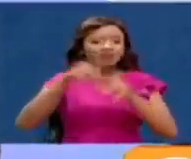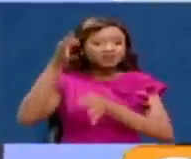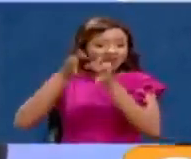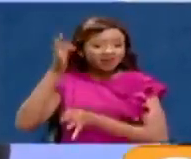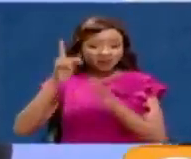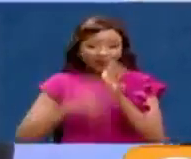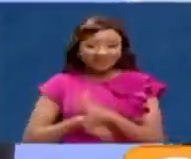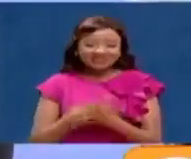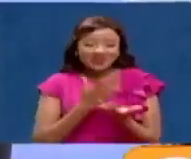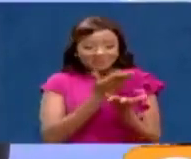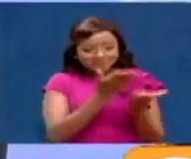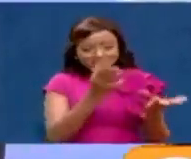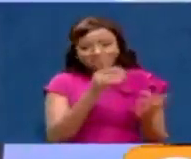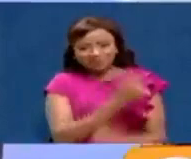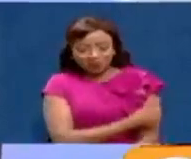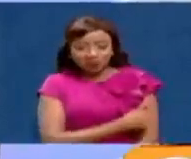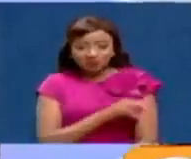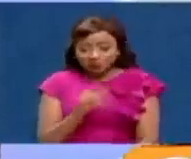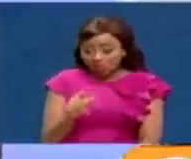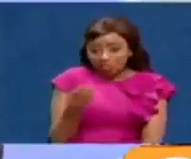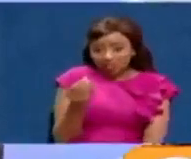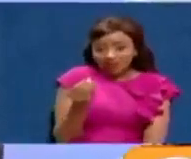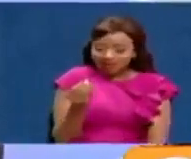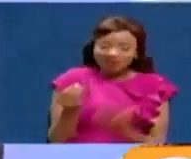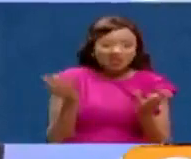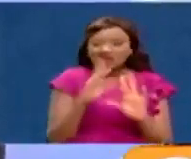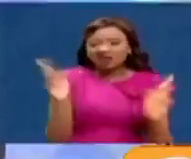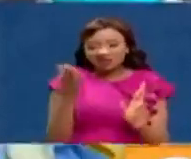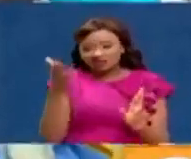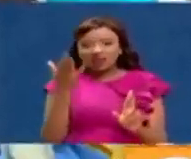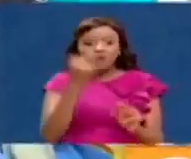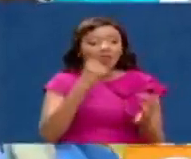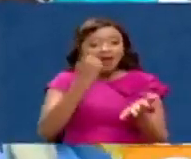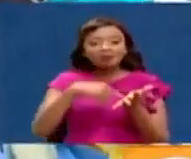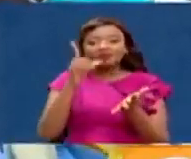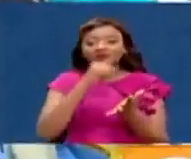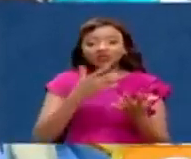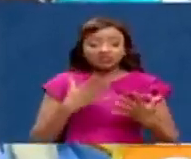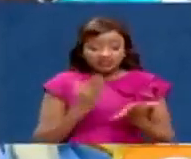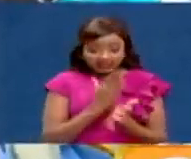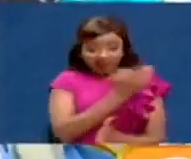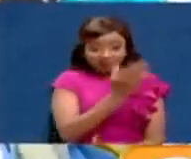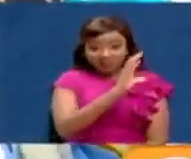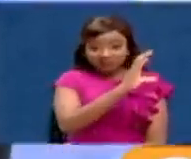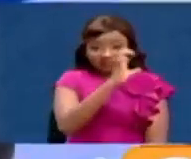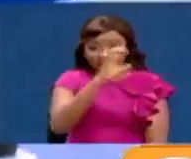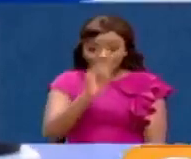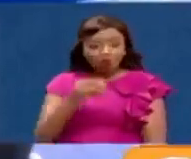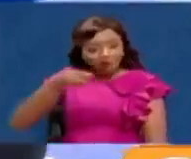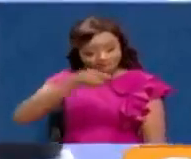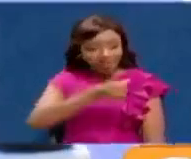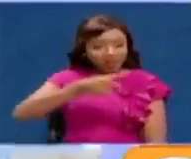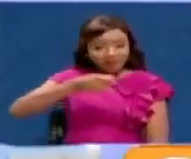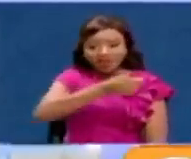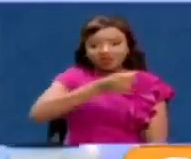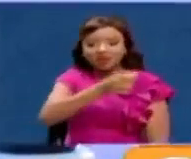hospital. These monies are available. They have been approved and they've already been